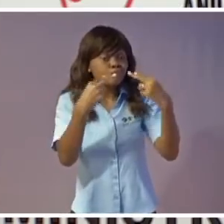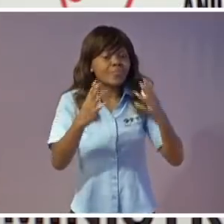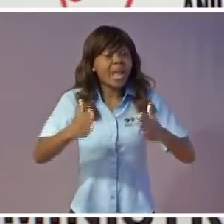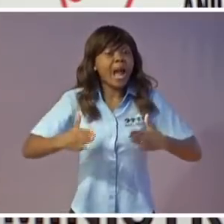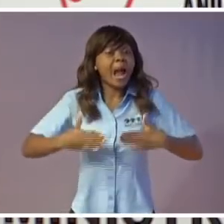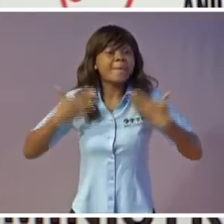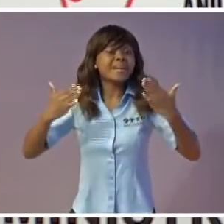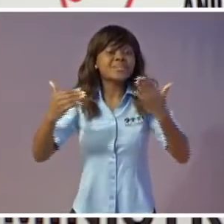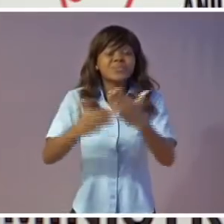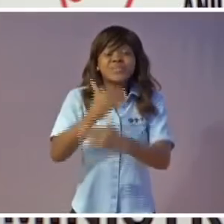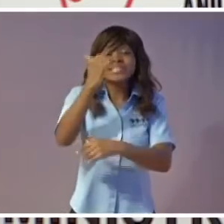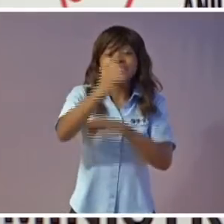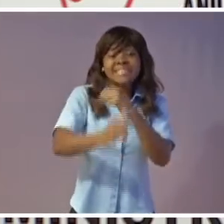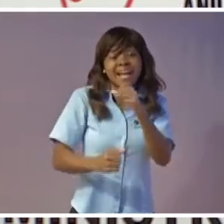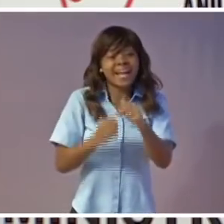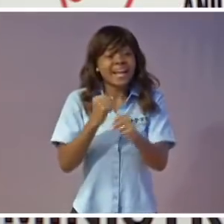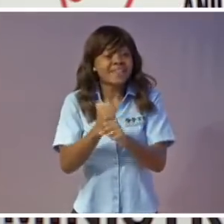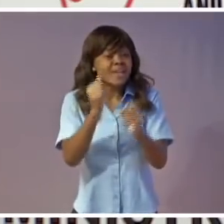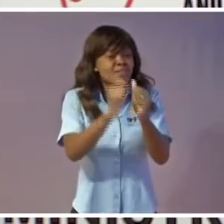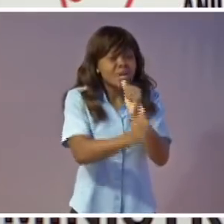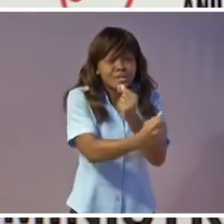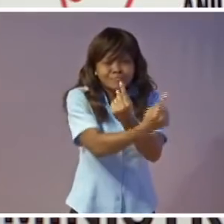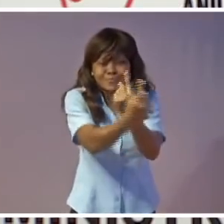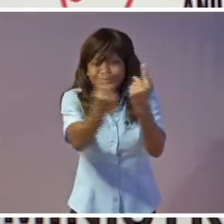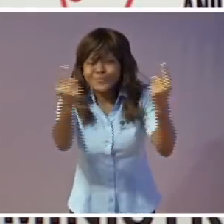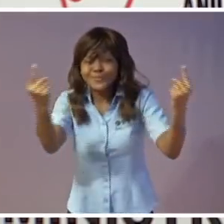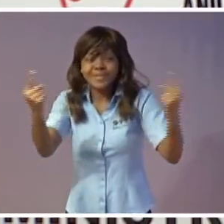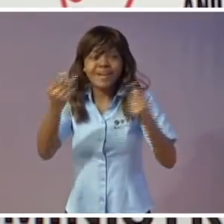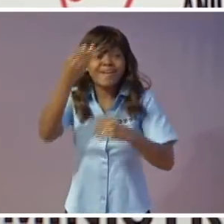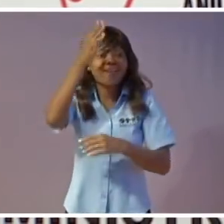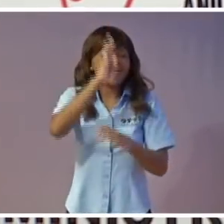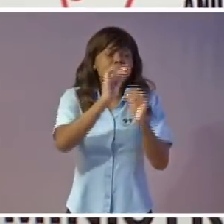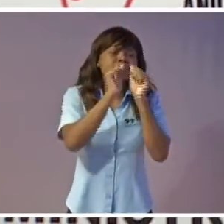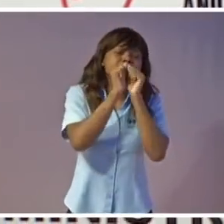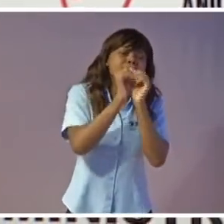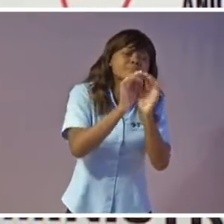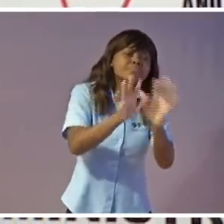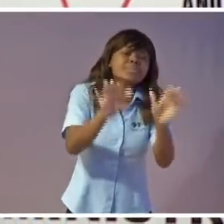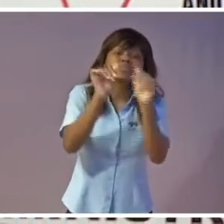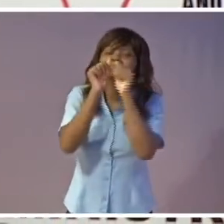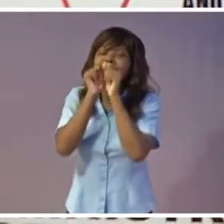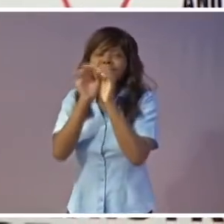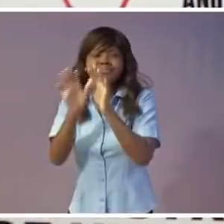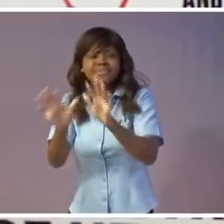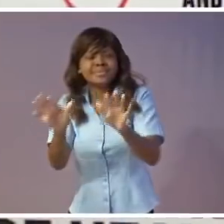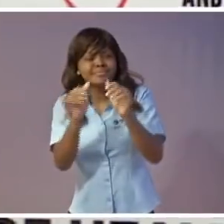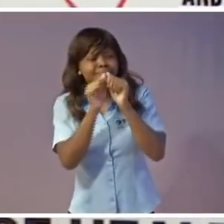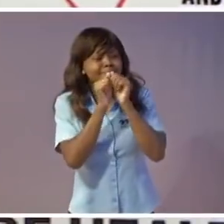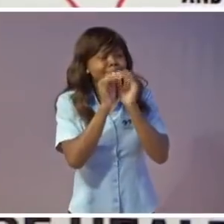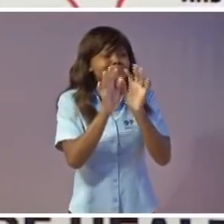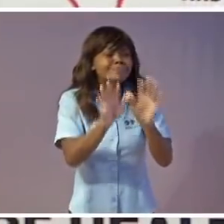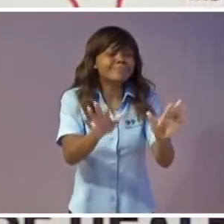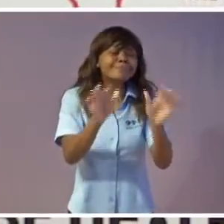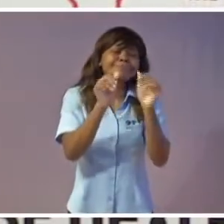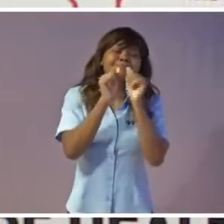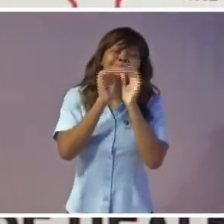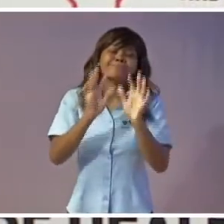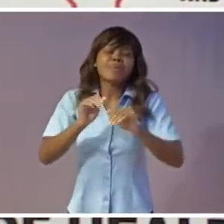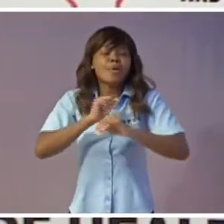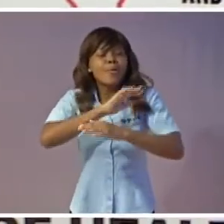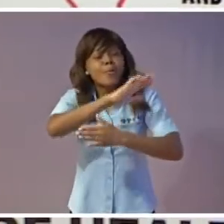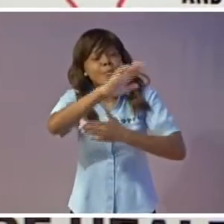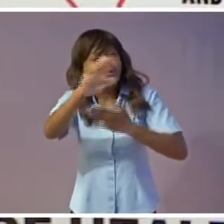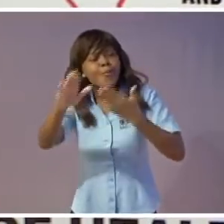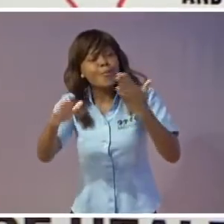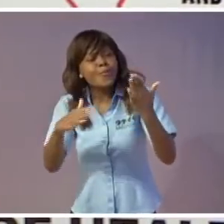of you. May God's blessings be richly bestowed upon each and every one of us and Trinidad and